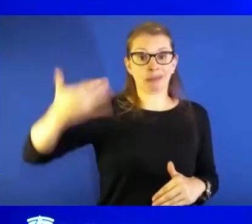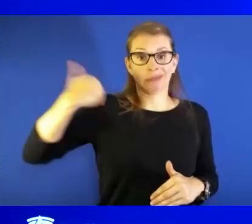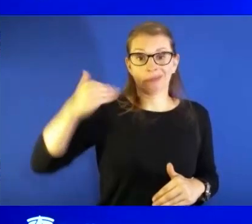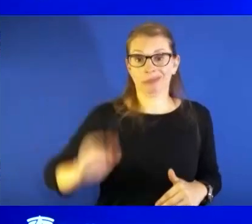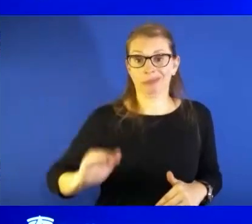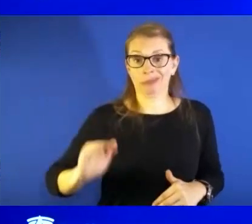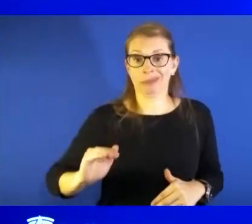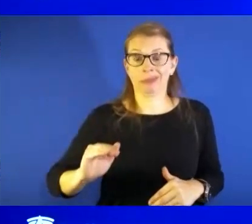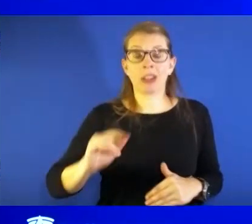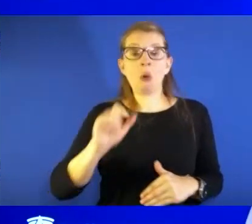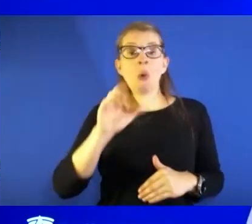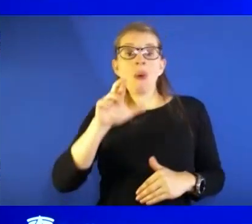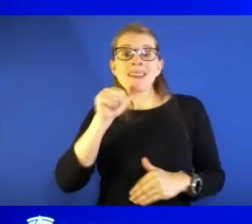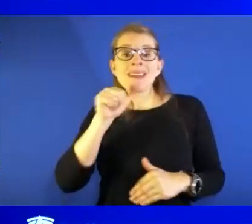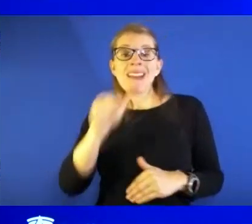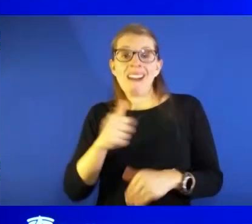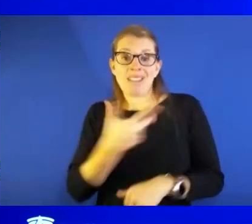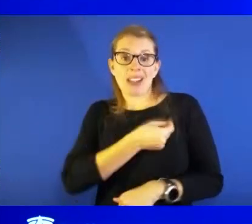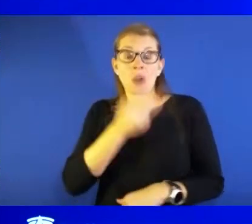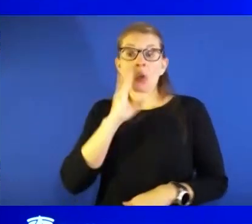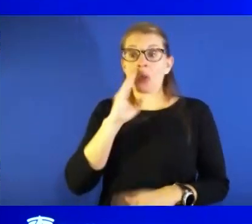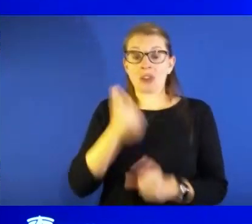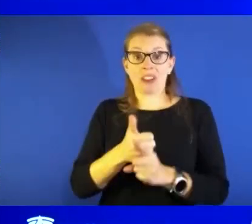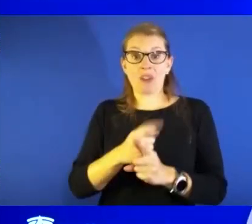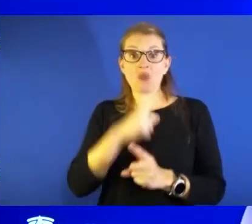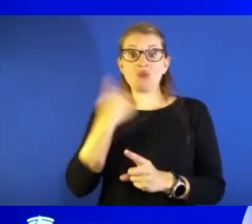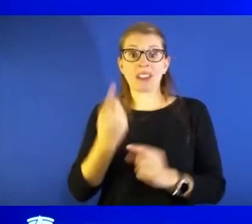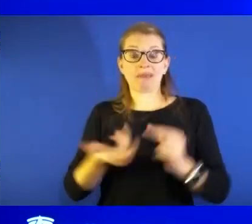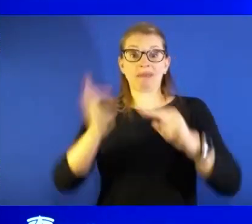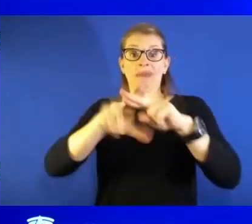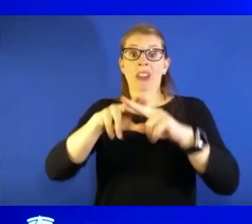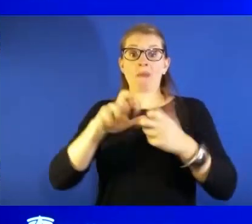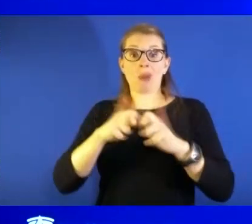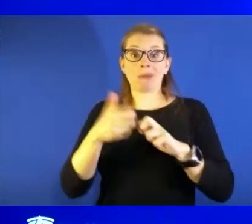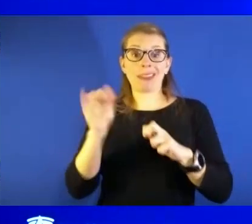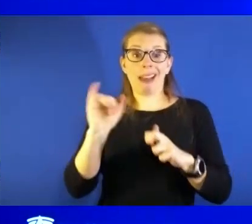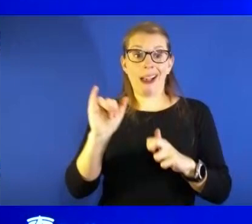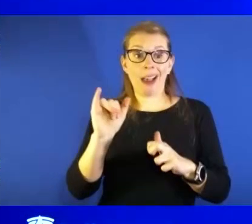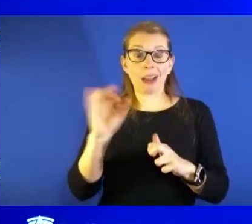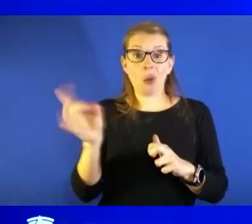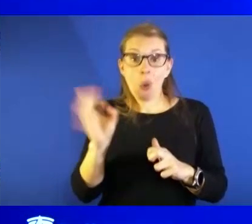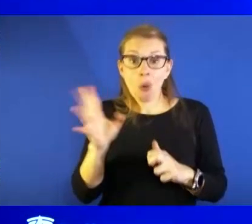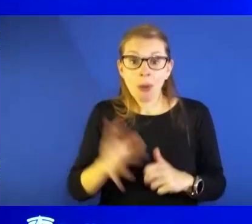we know that then you are increased risk of problems such as horrible